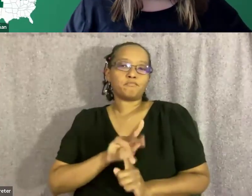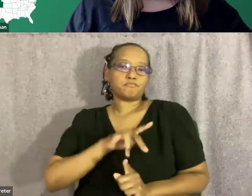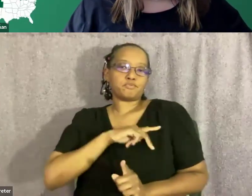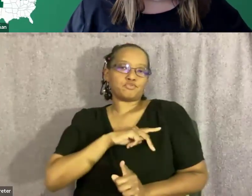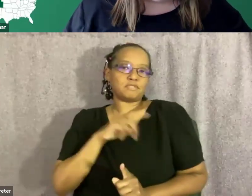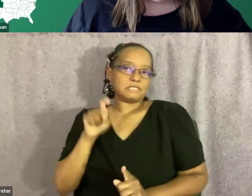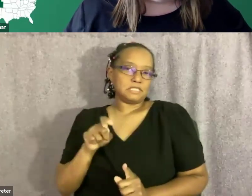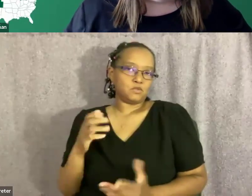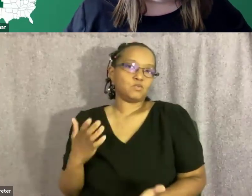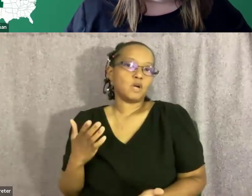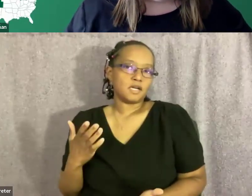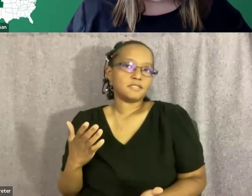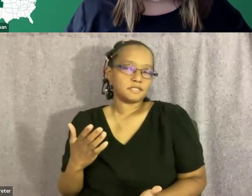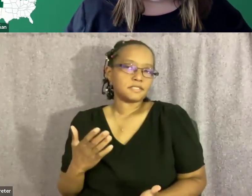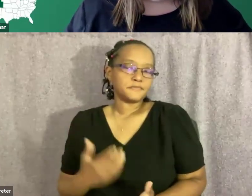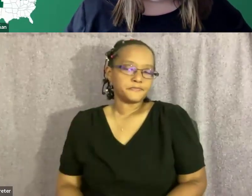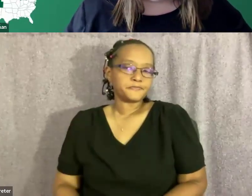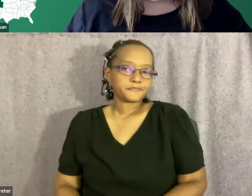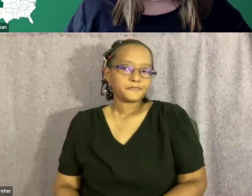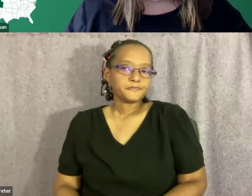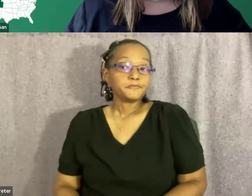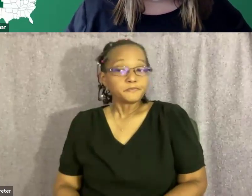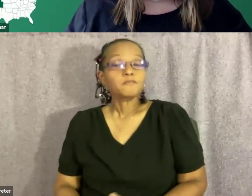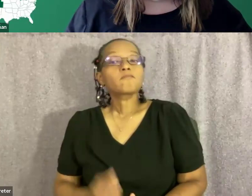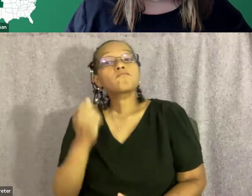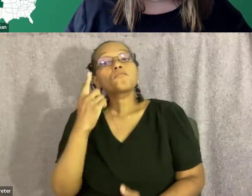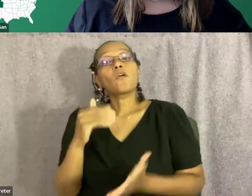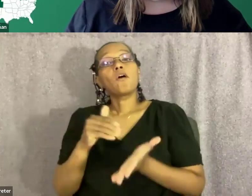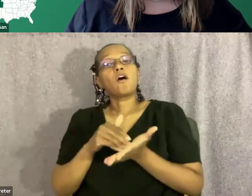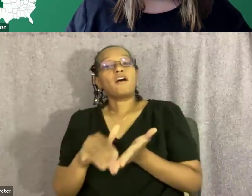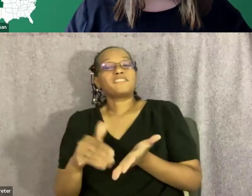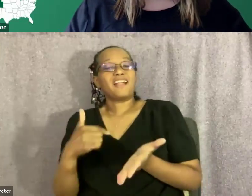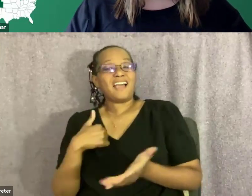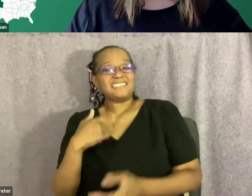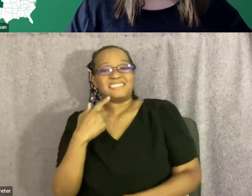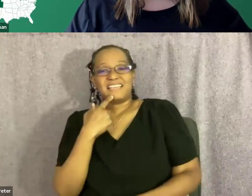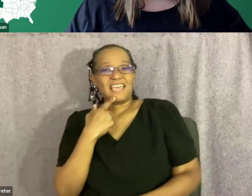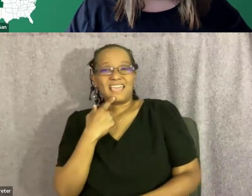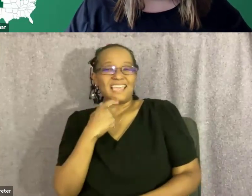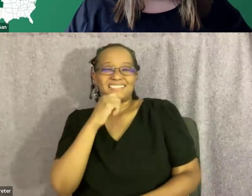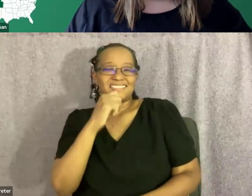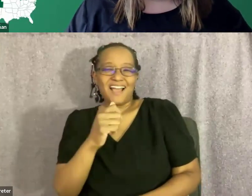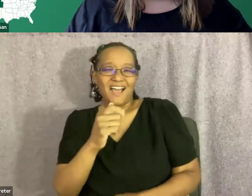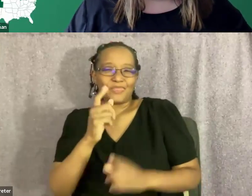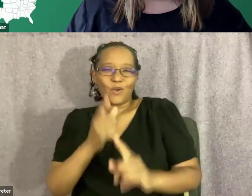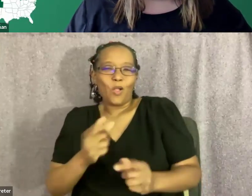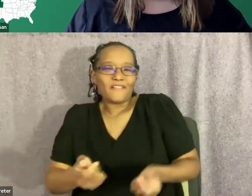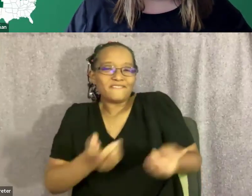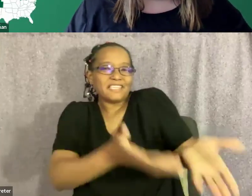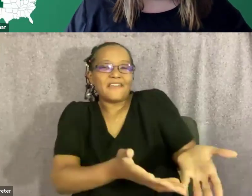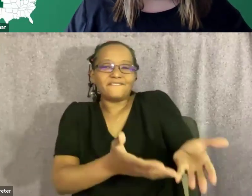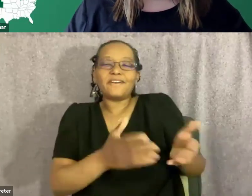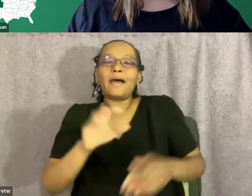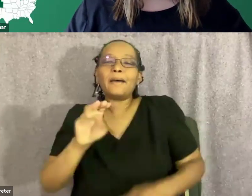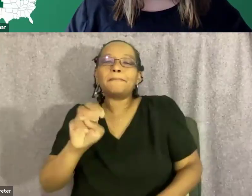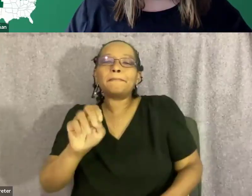needs. I often find myself saying, this sort of thing is not intended to be a menu. It's,